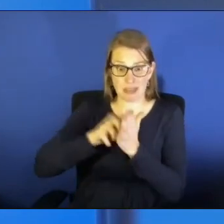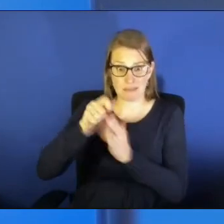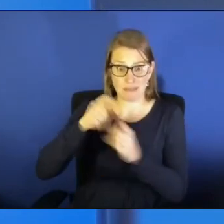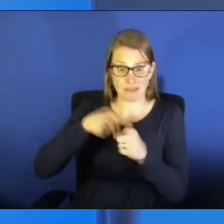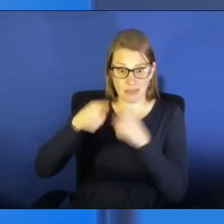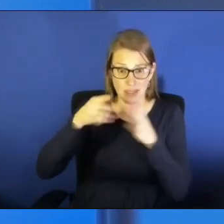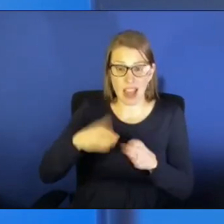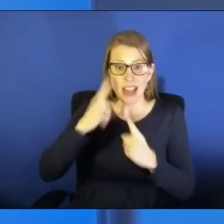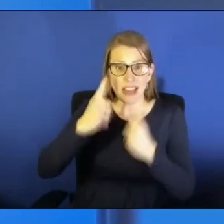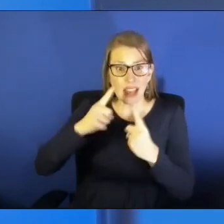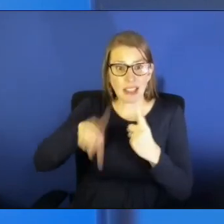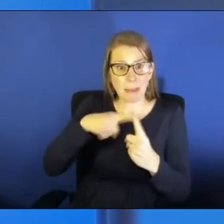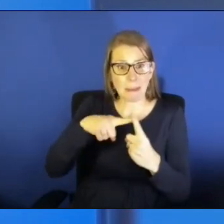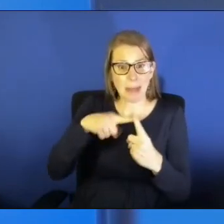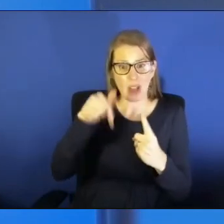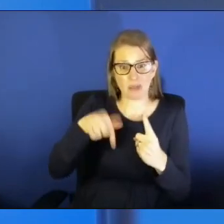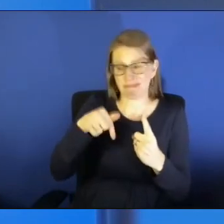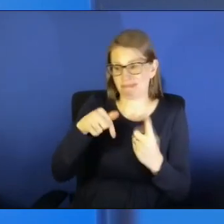every day.